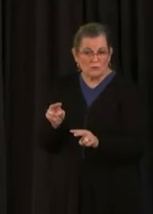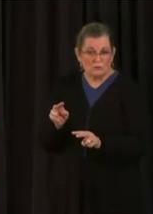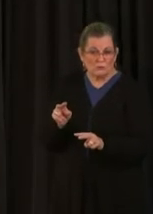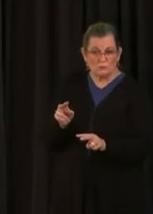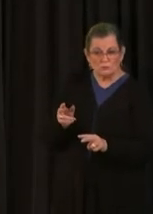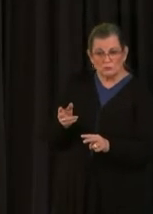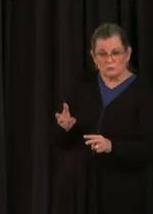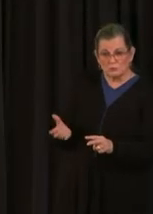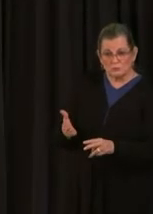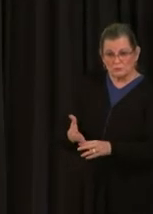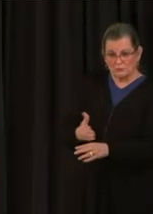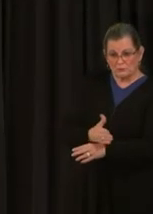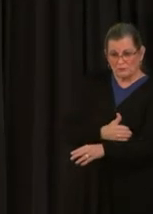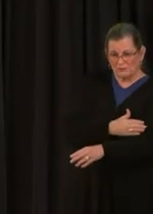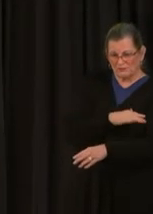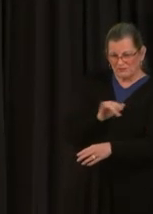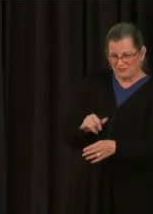lighting.